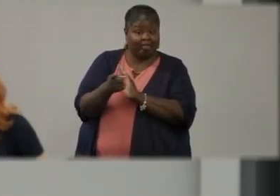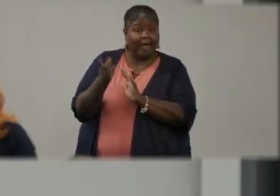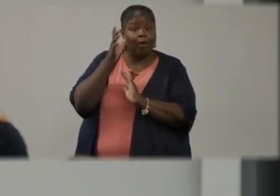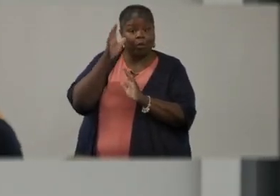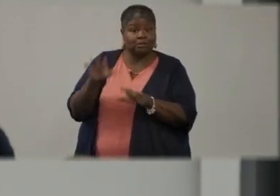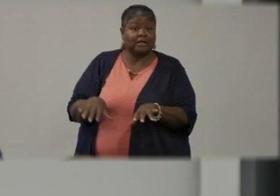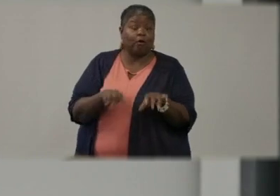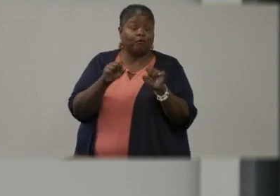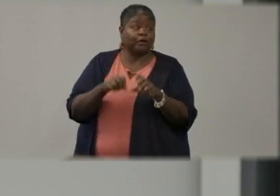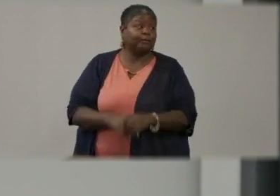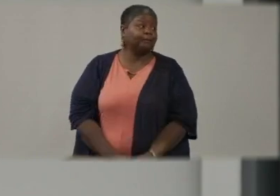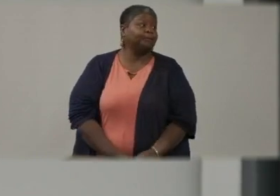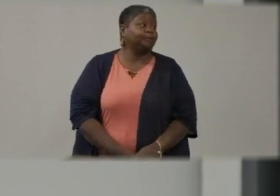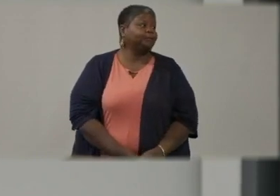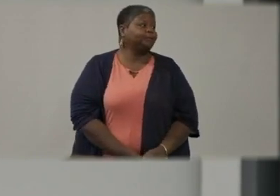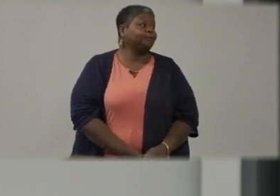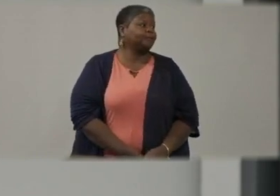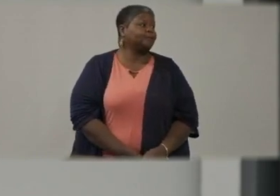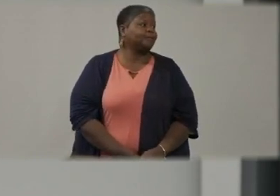take over.